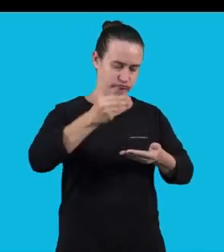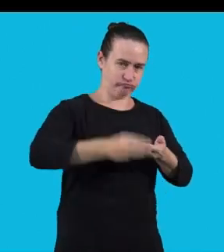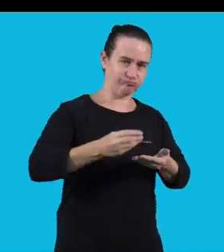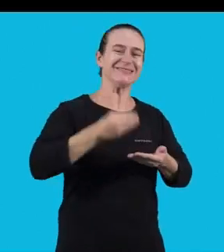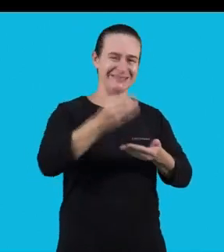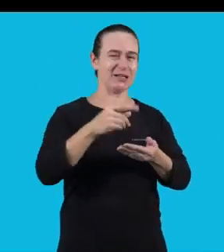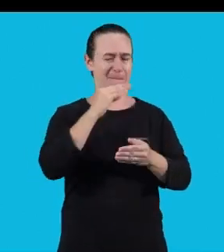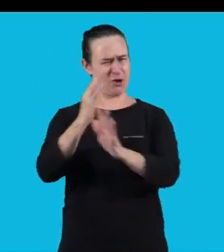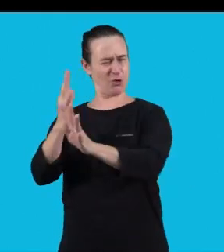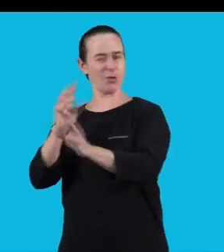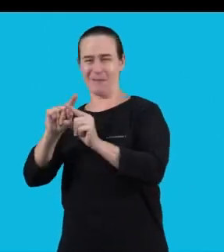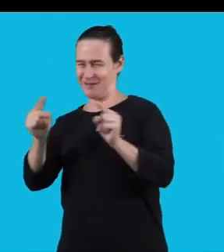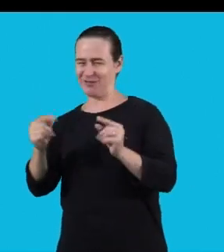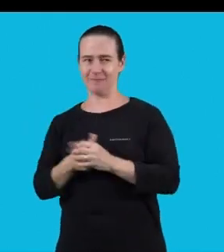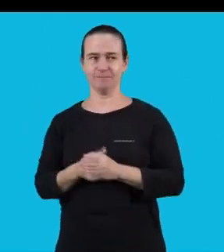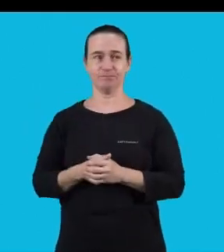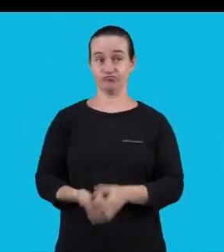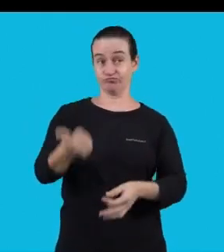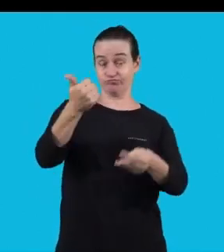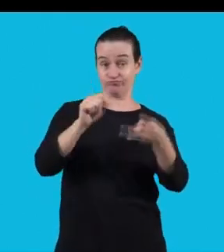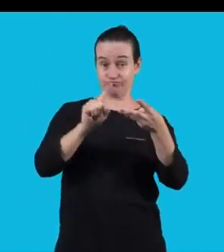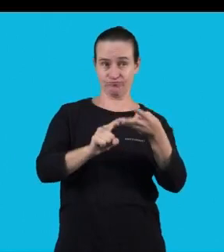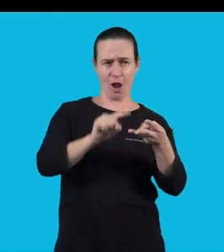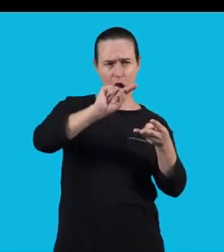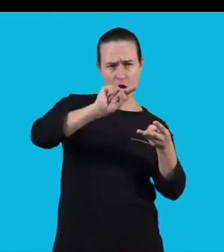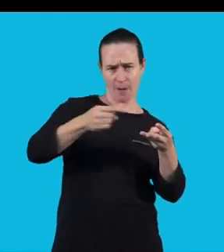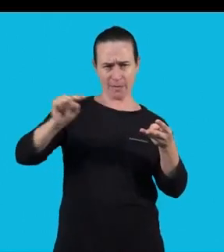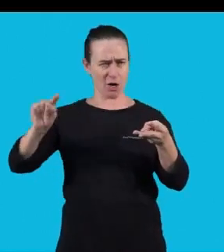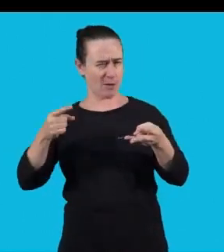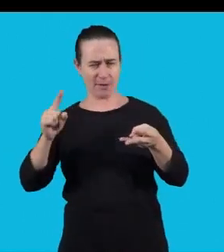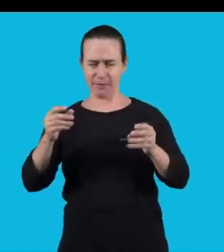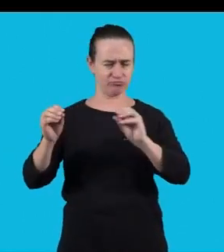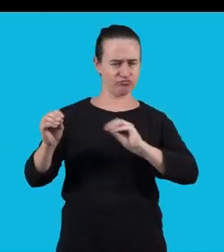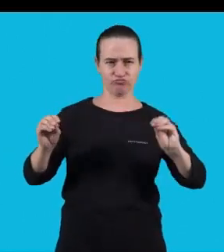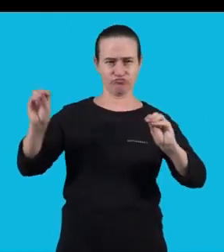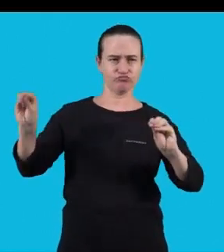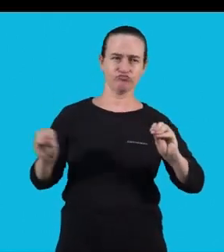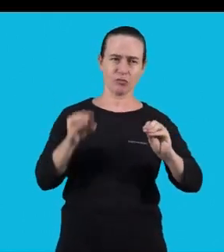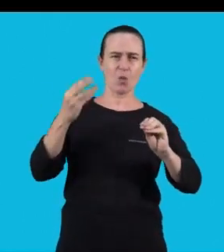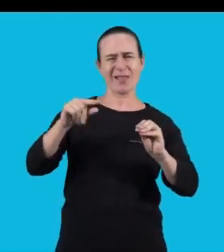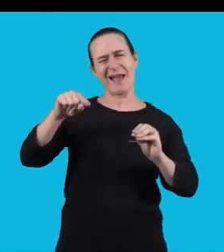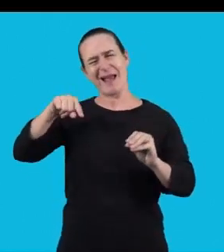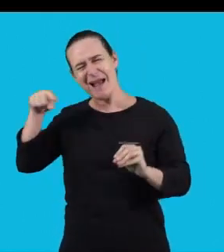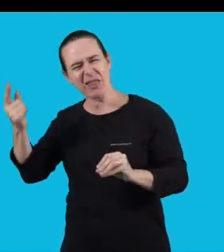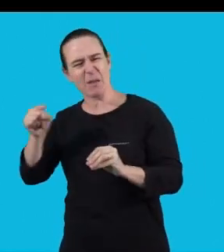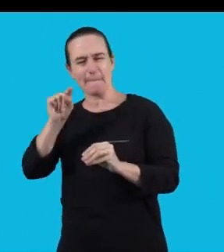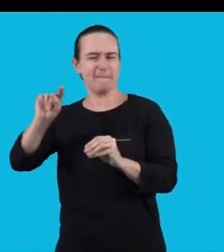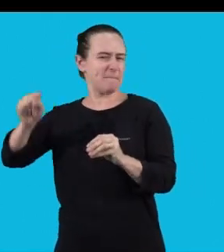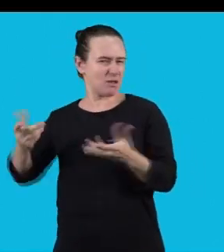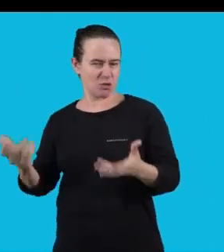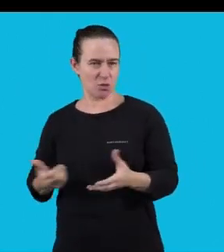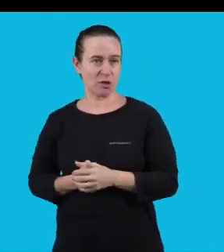Question 5.3, replace the commas in lines 3 and 4 with a suitable